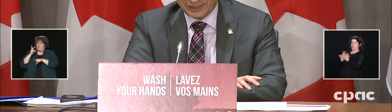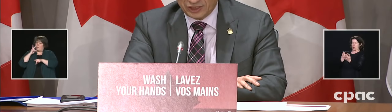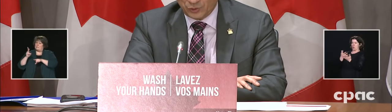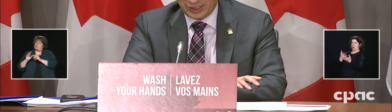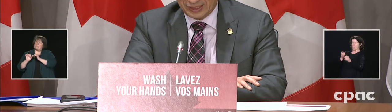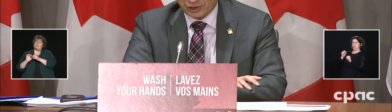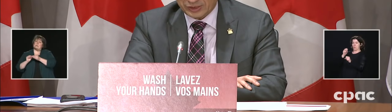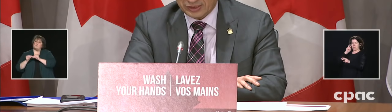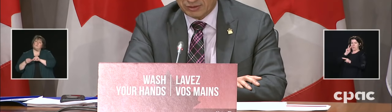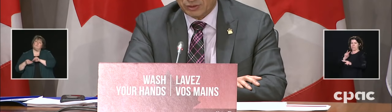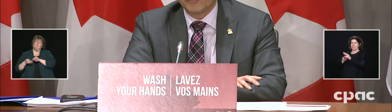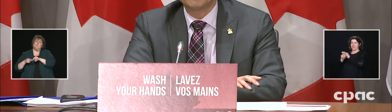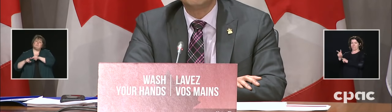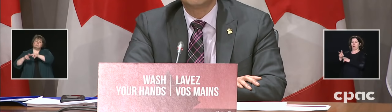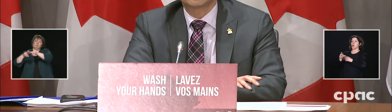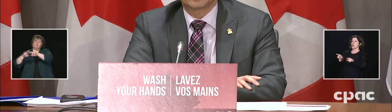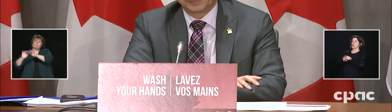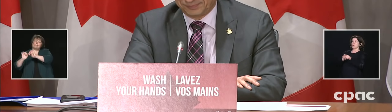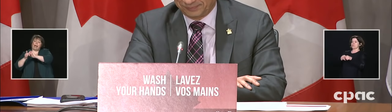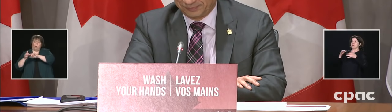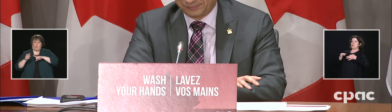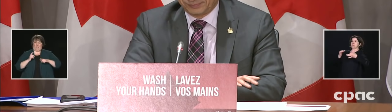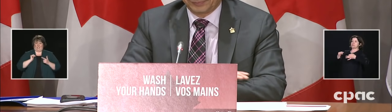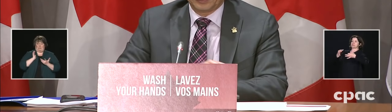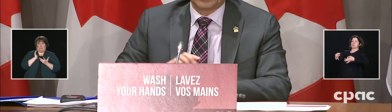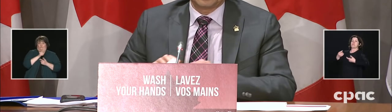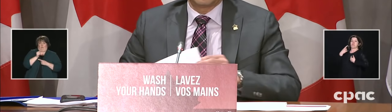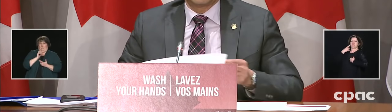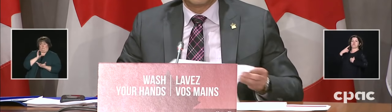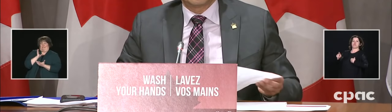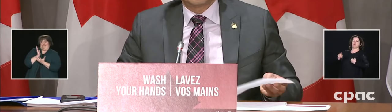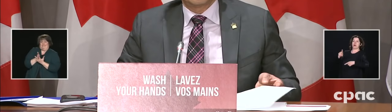pour atténuer la croissance au fil du temps.